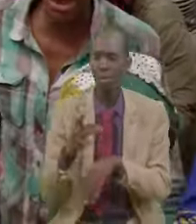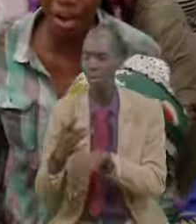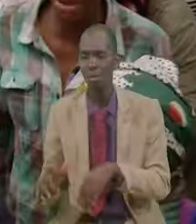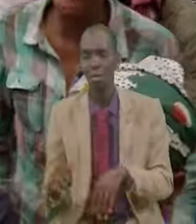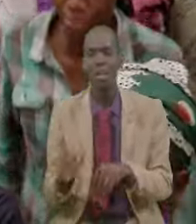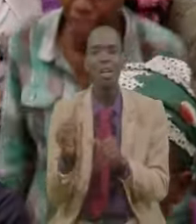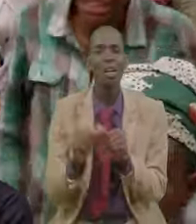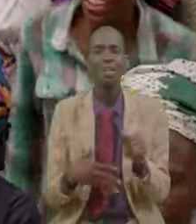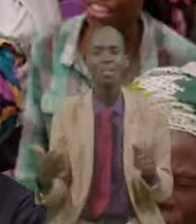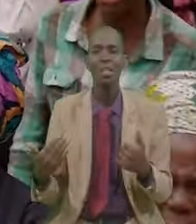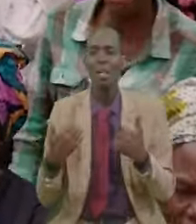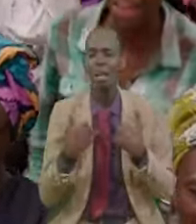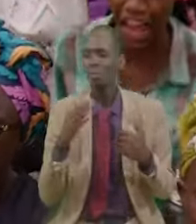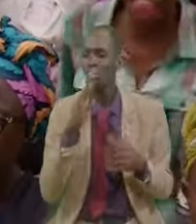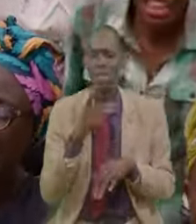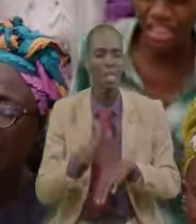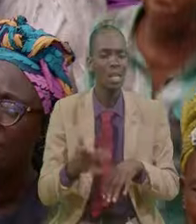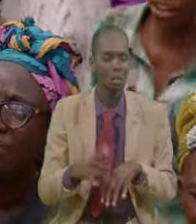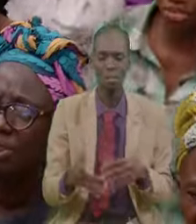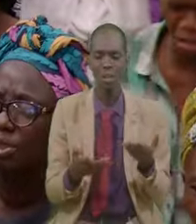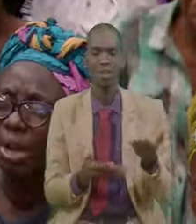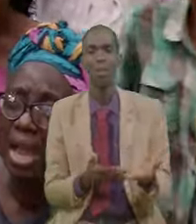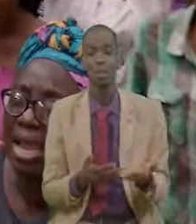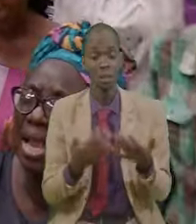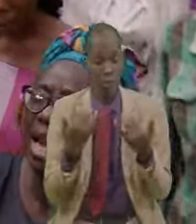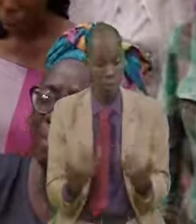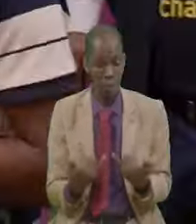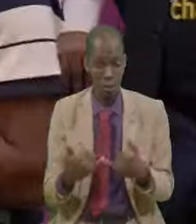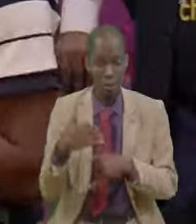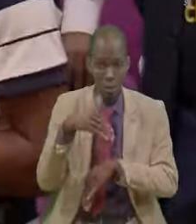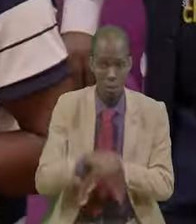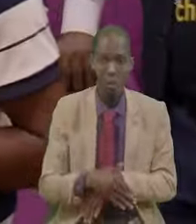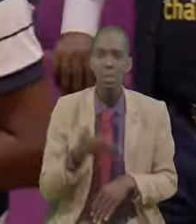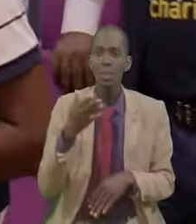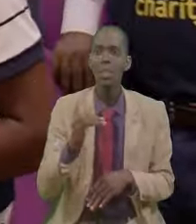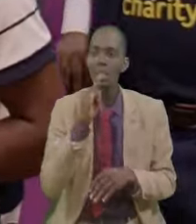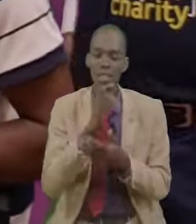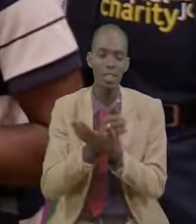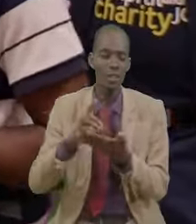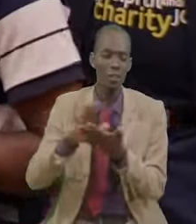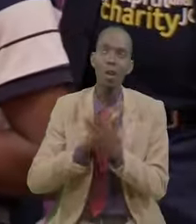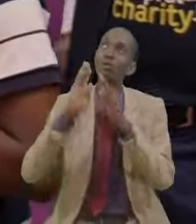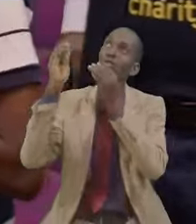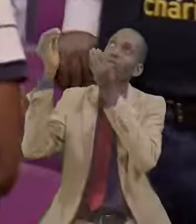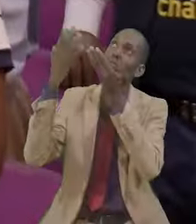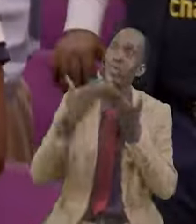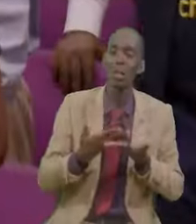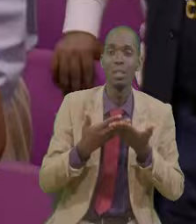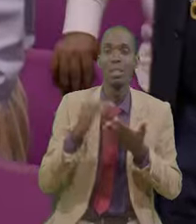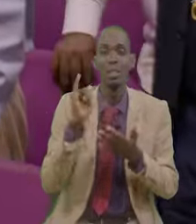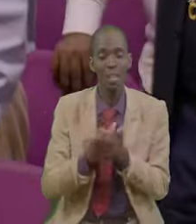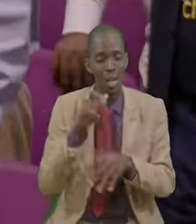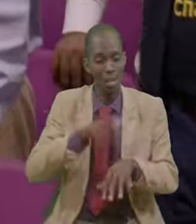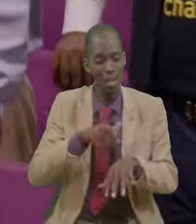Everything has been vacant. Tonight, there's divine supply. That giant of